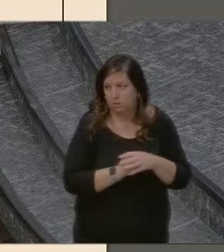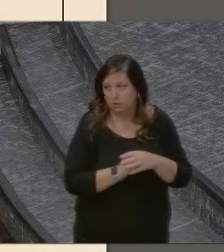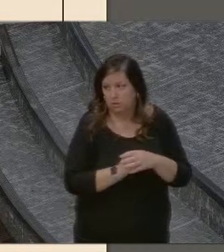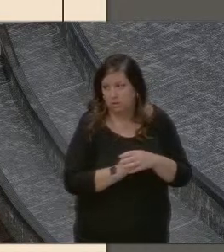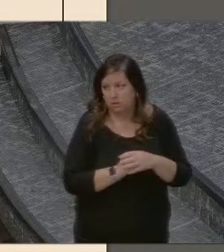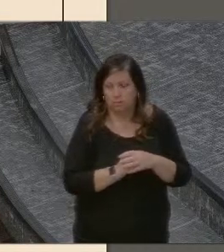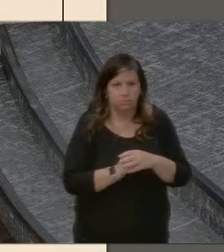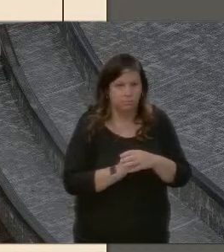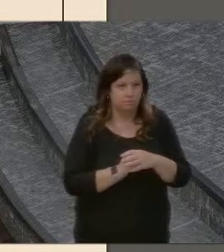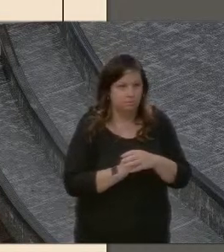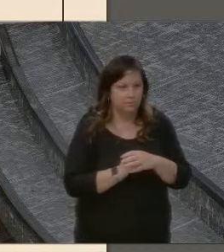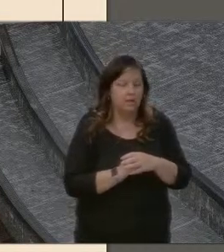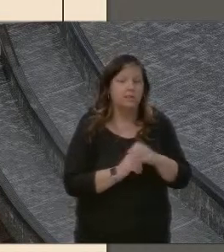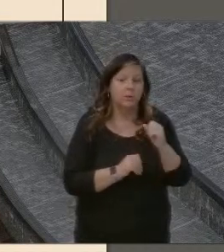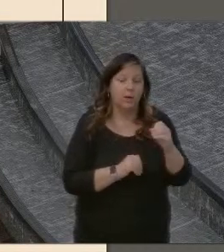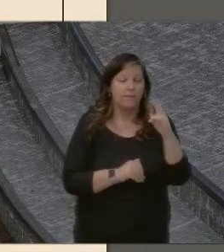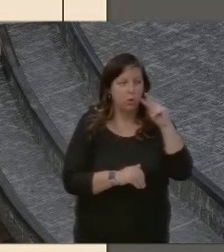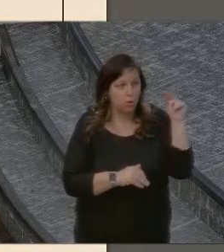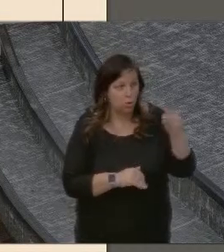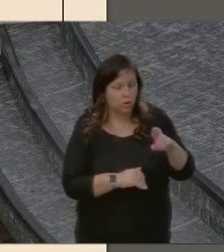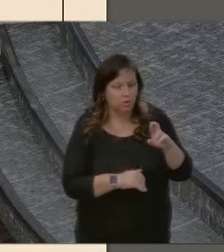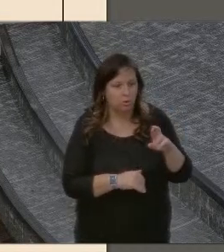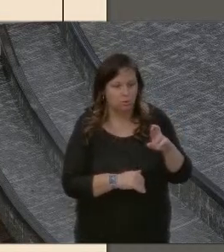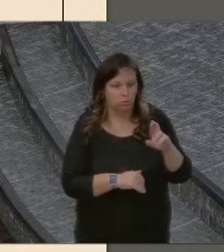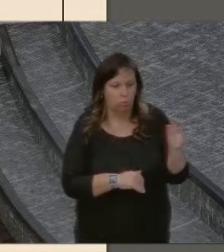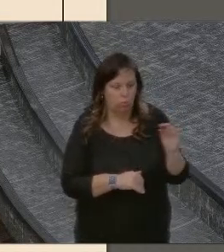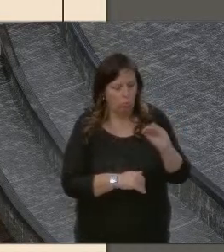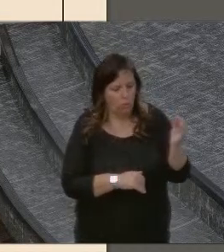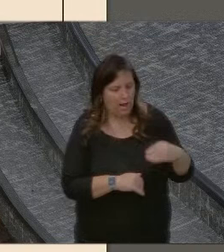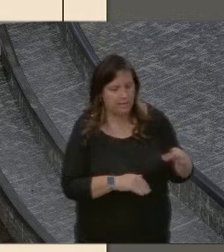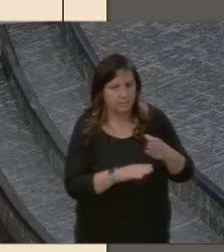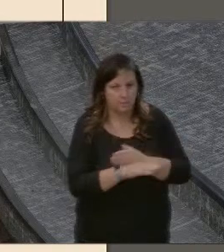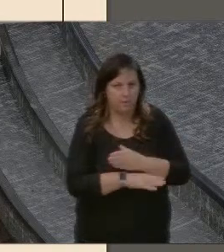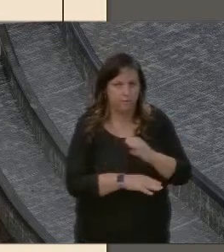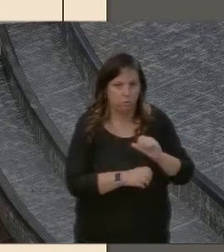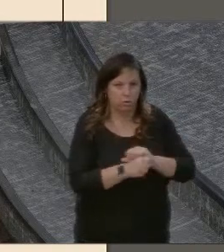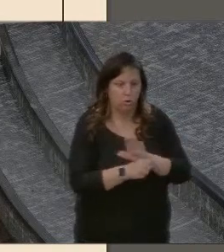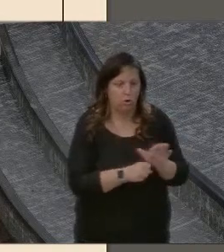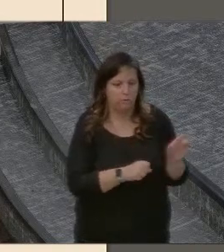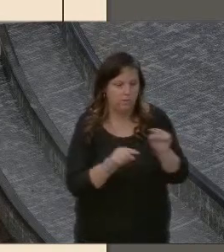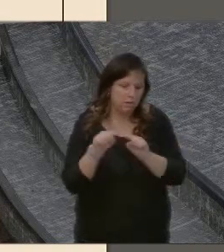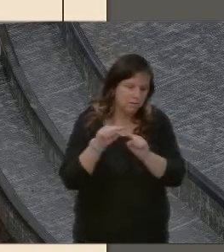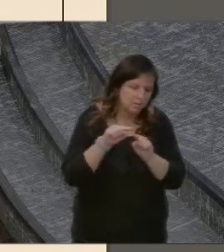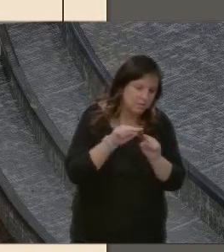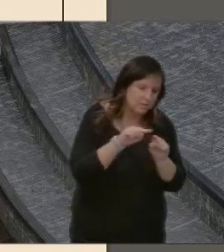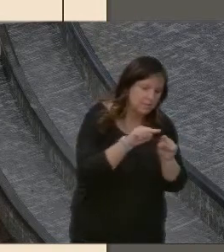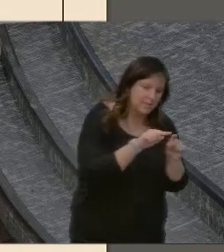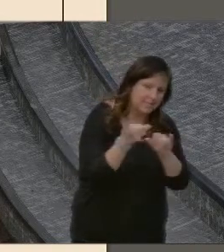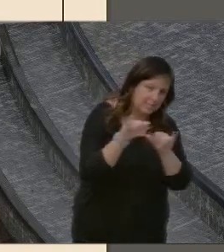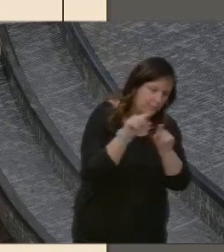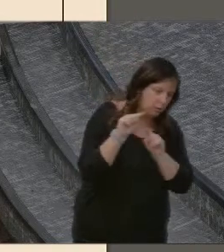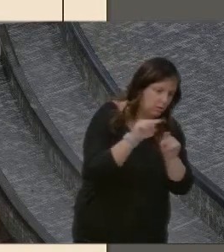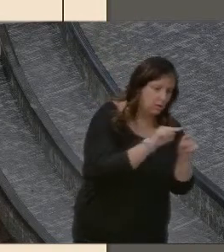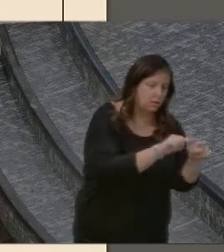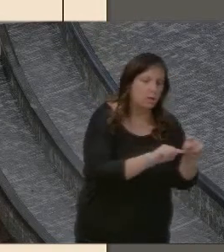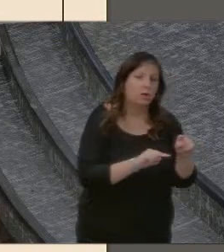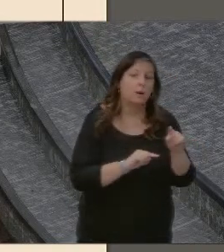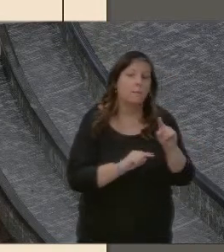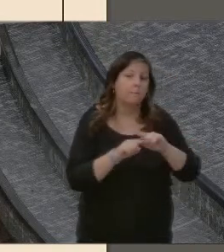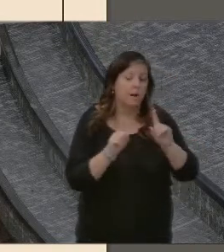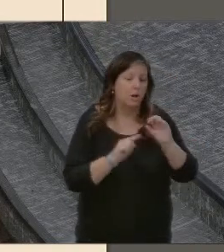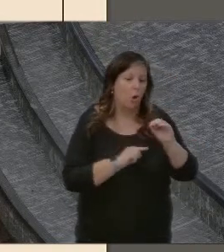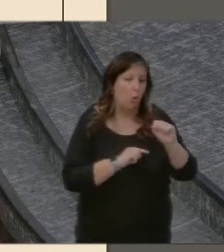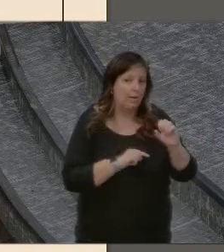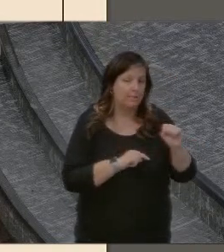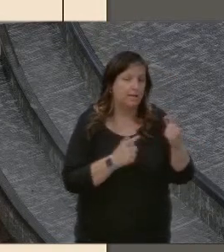pre-COVID, are increasing and moving in similar directions, whereas our OSS rates are declining over